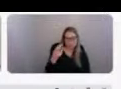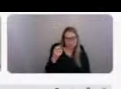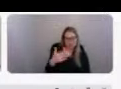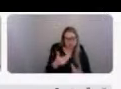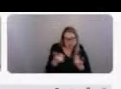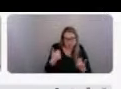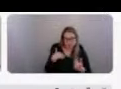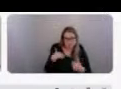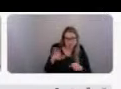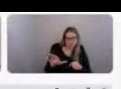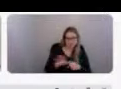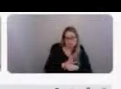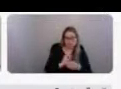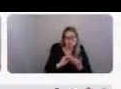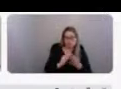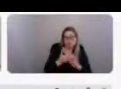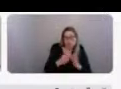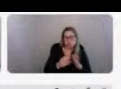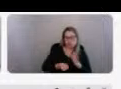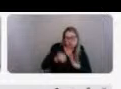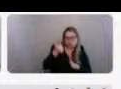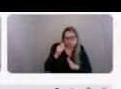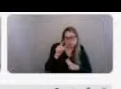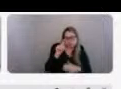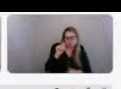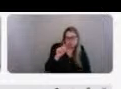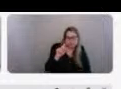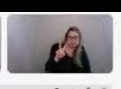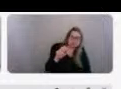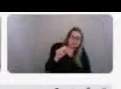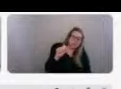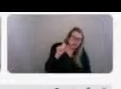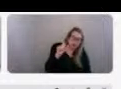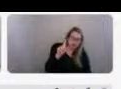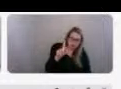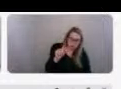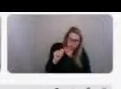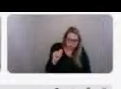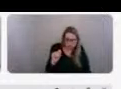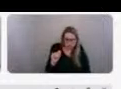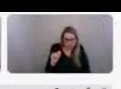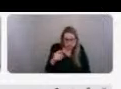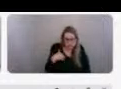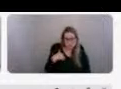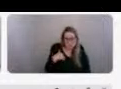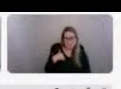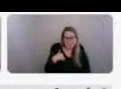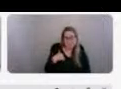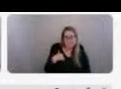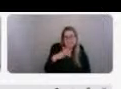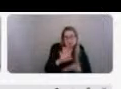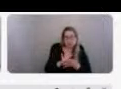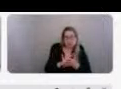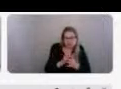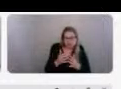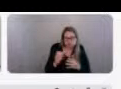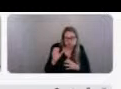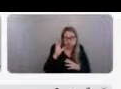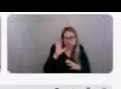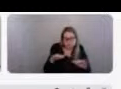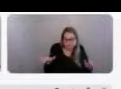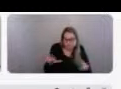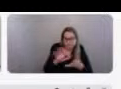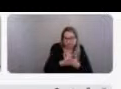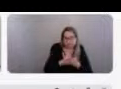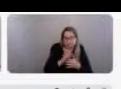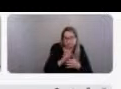community and removes our downtown gilbert heritage district from the rest of gilbert my faith community my children's school community and my business